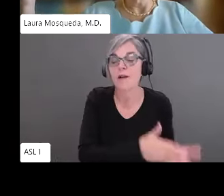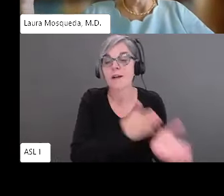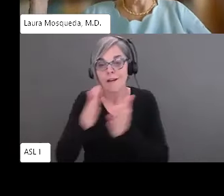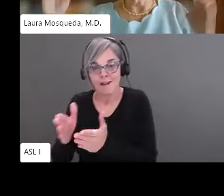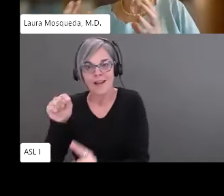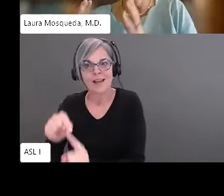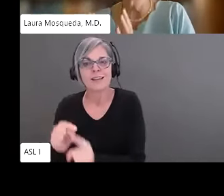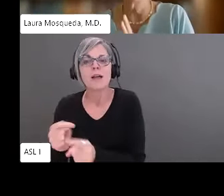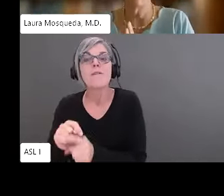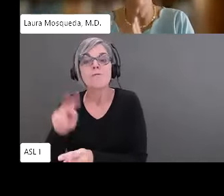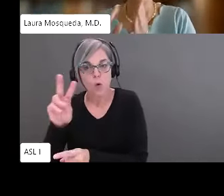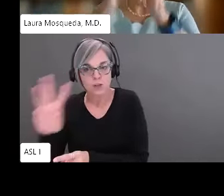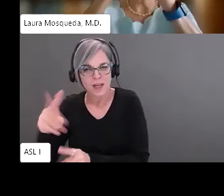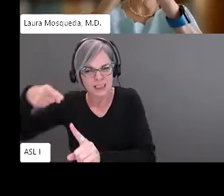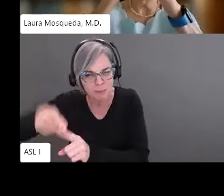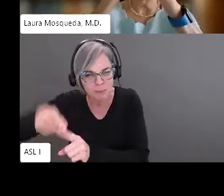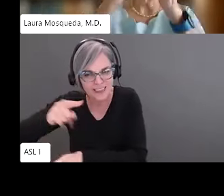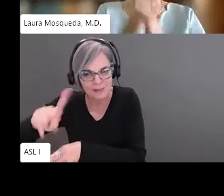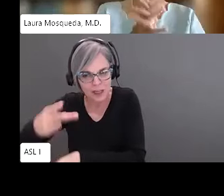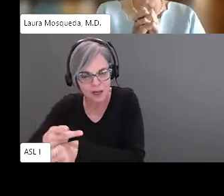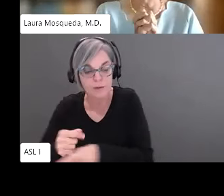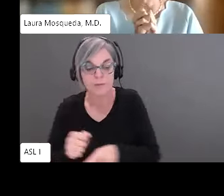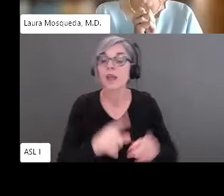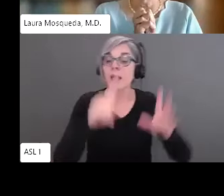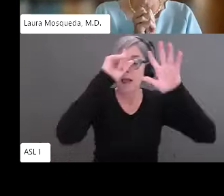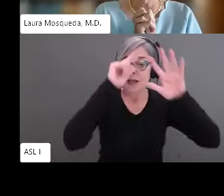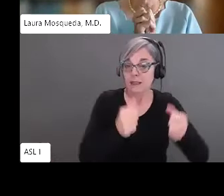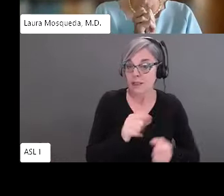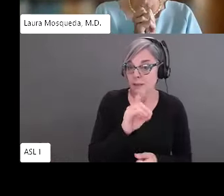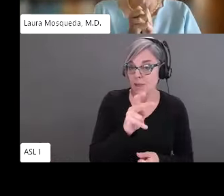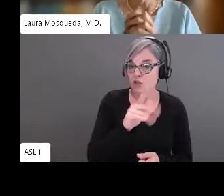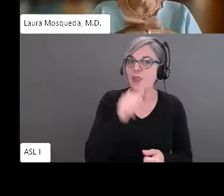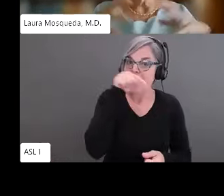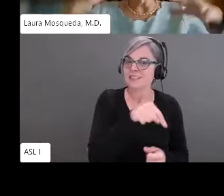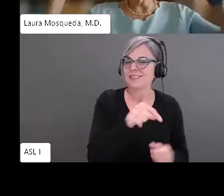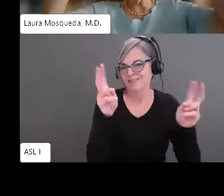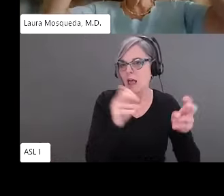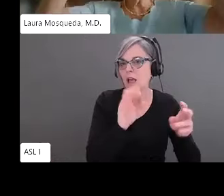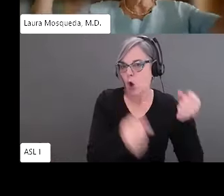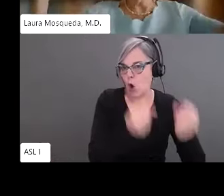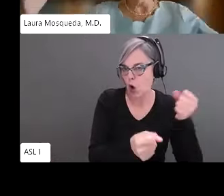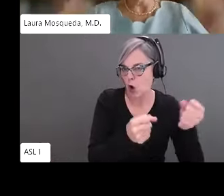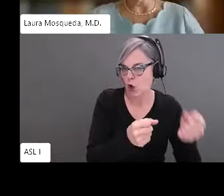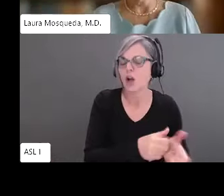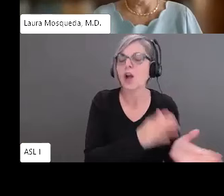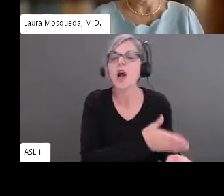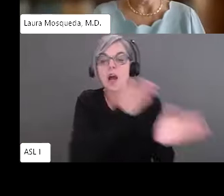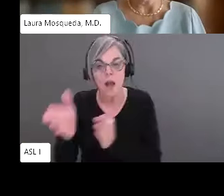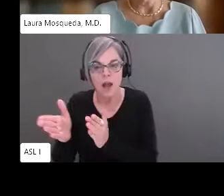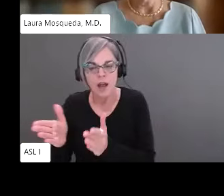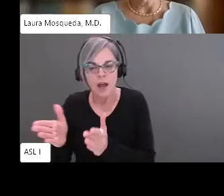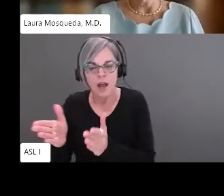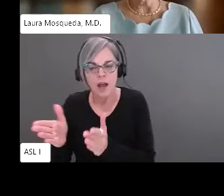term, and Alzheimer's disease is a type of dementia. So in order to use this umbrella term